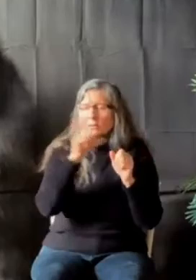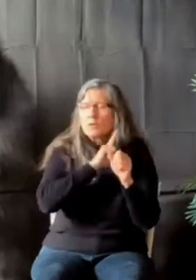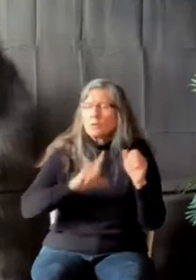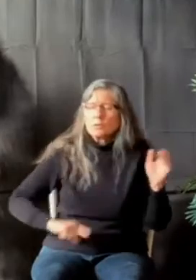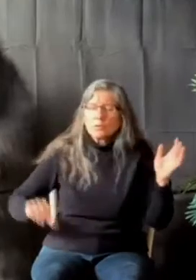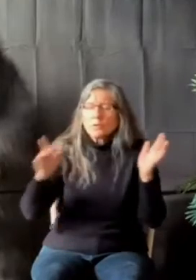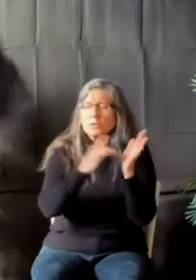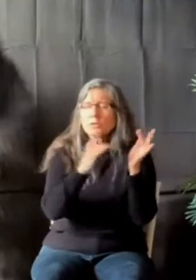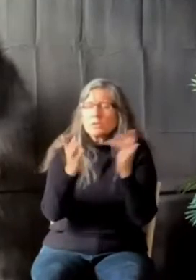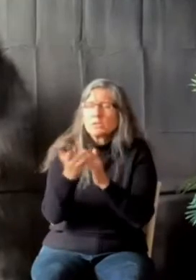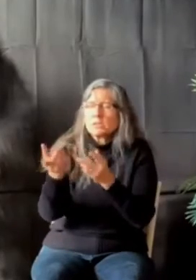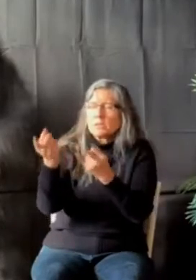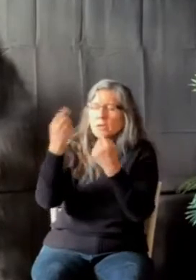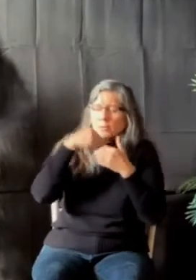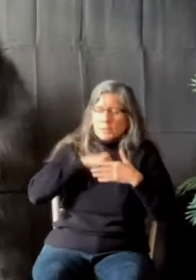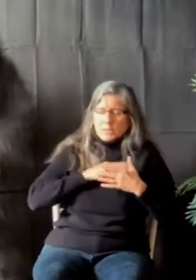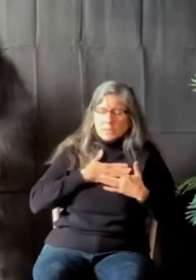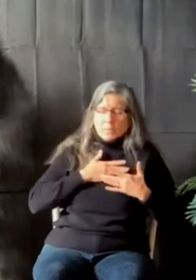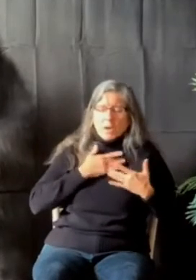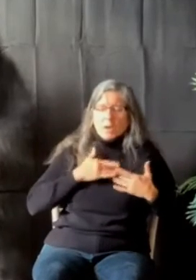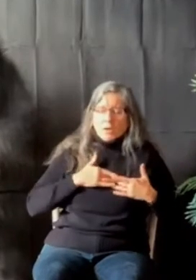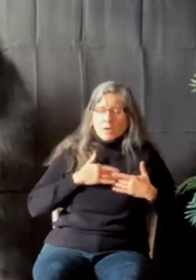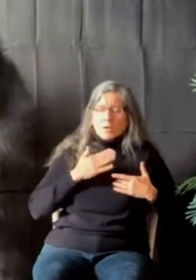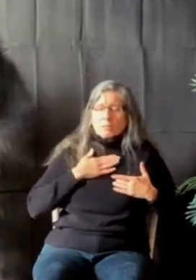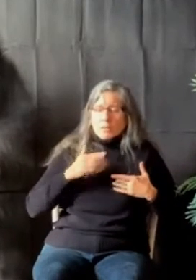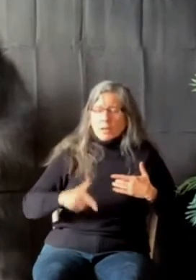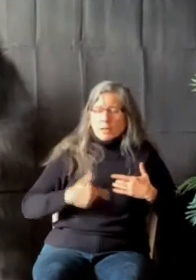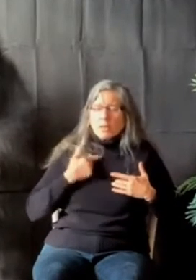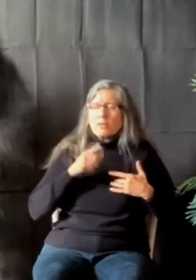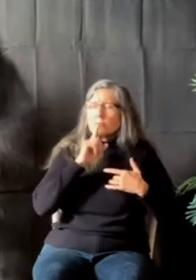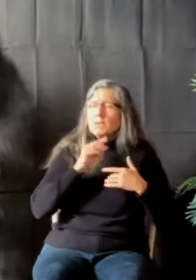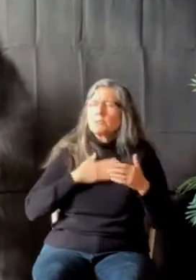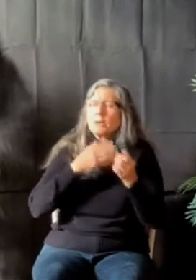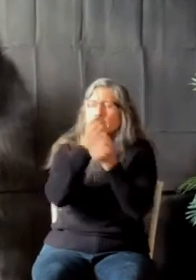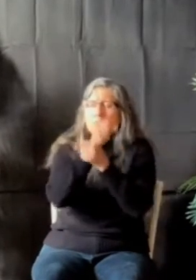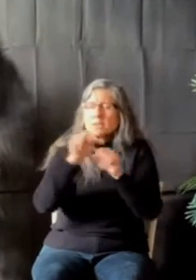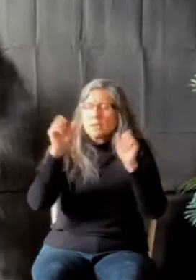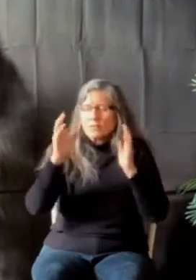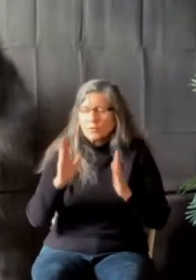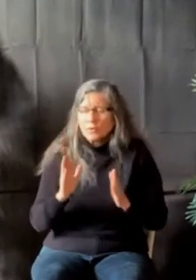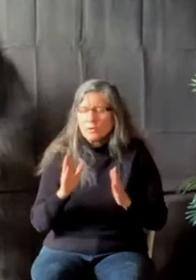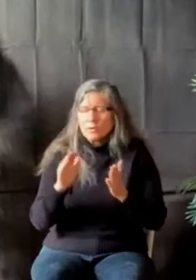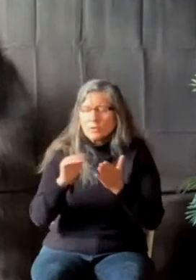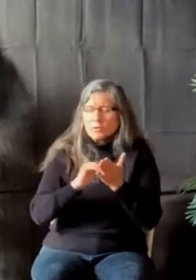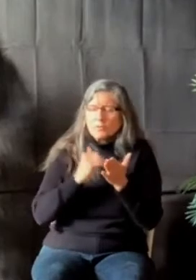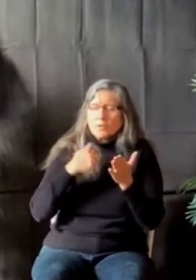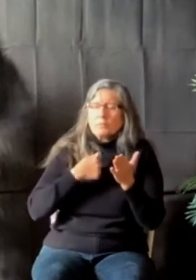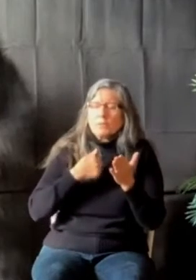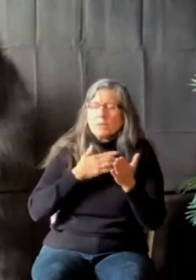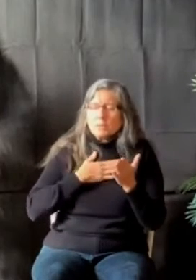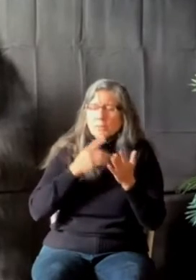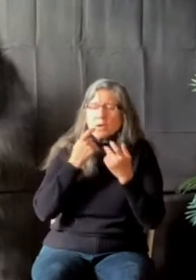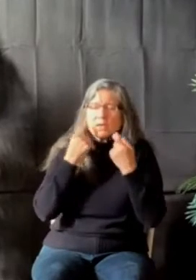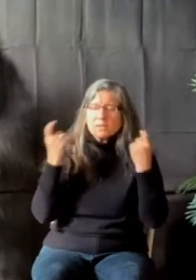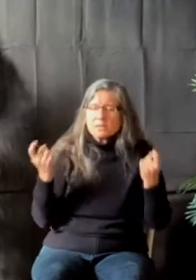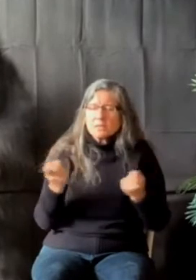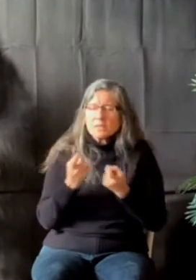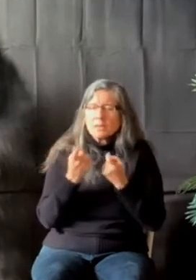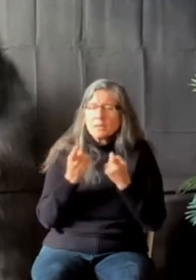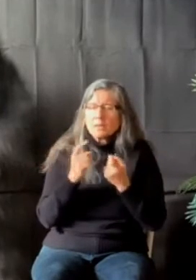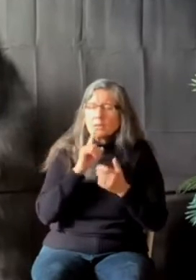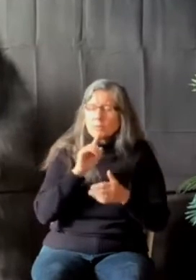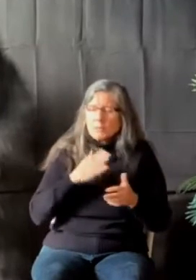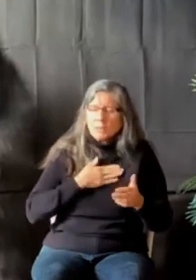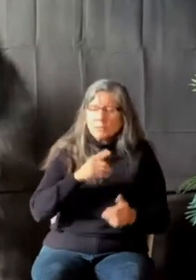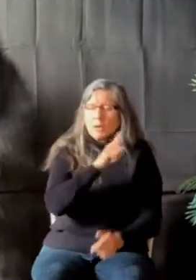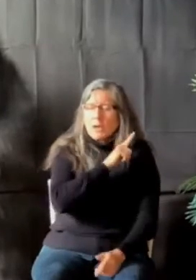Lord Jesus, will you come into my heart and my life? And will you be my Savior to forgive me of my sin? Will you be